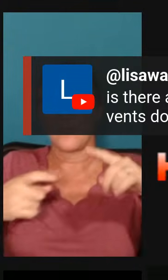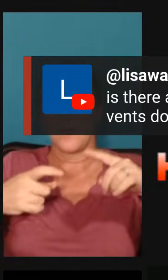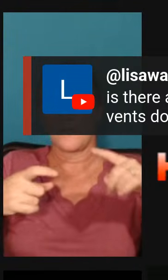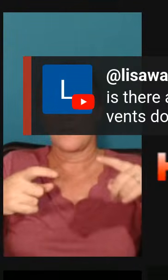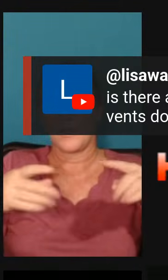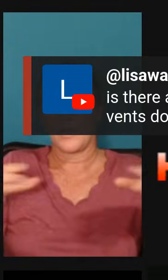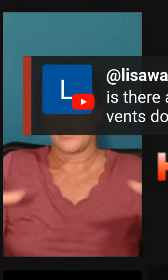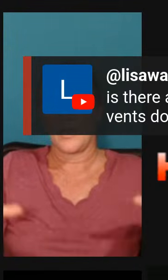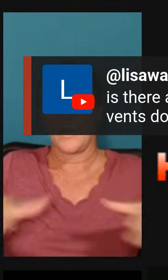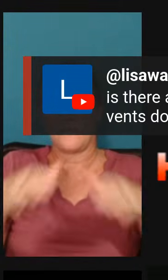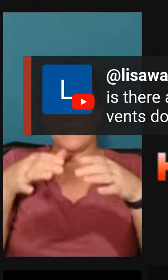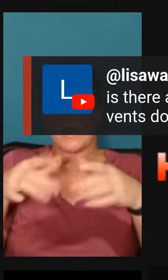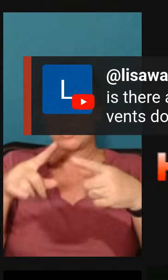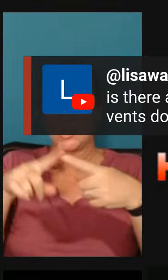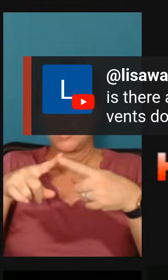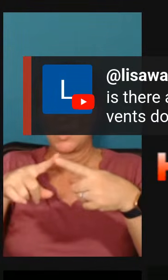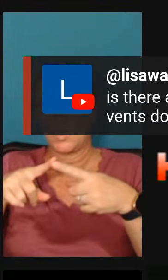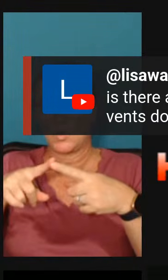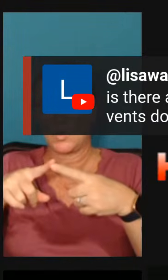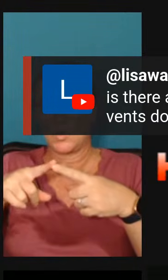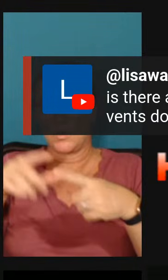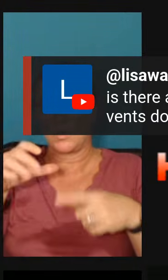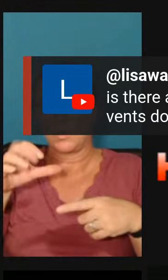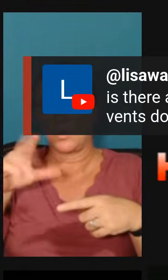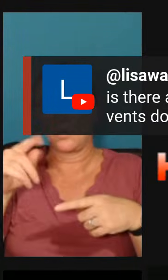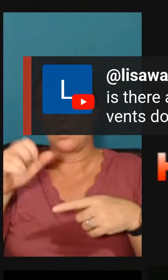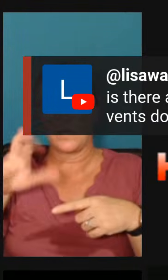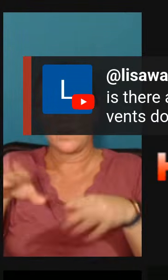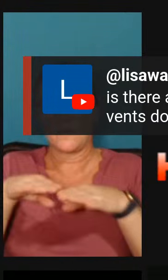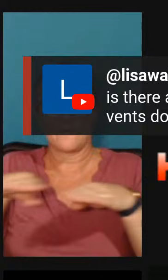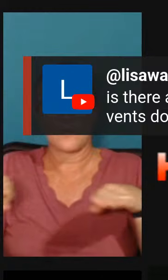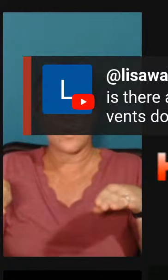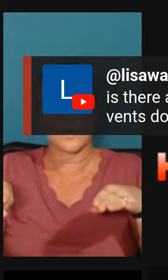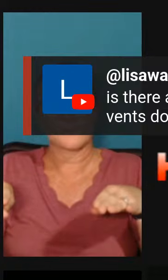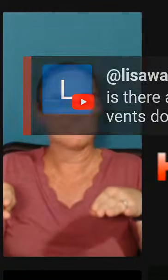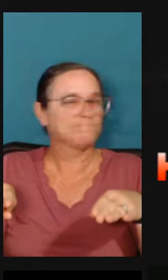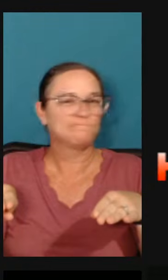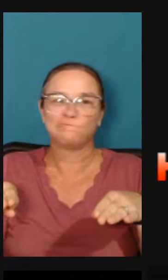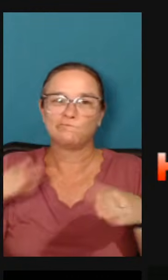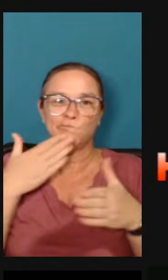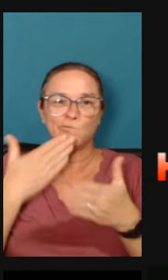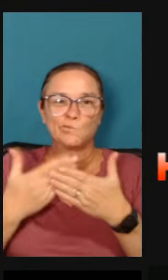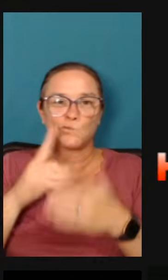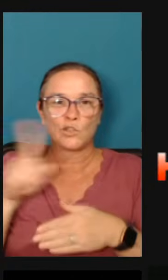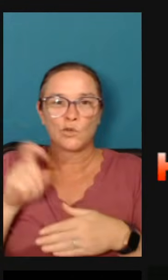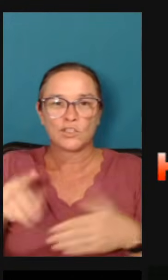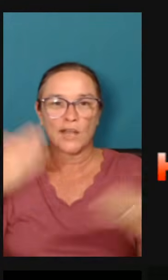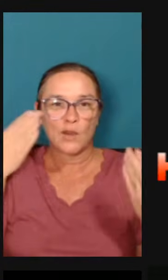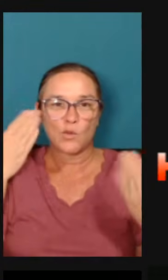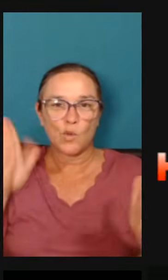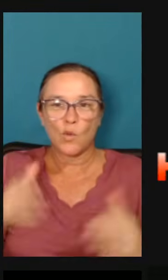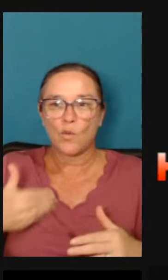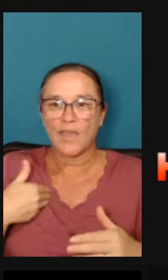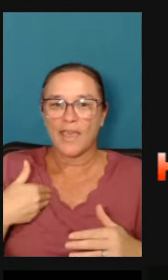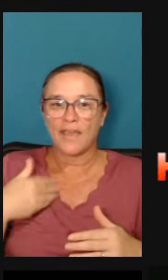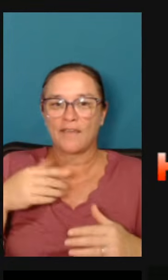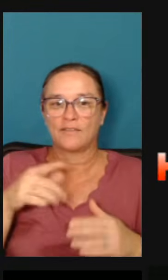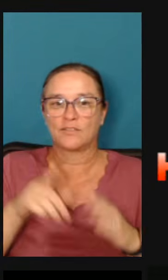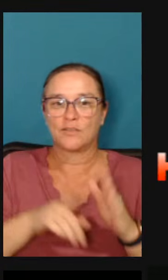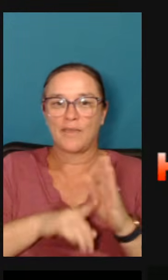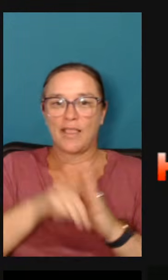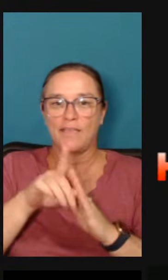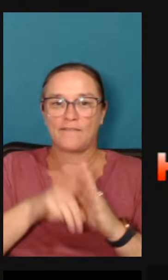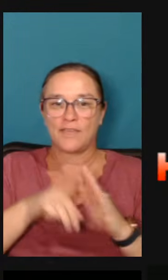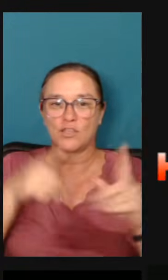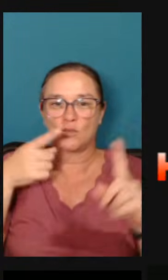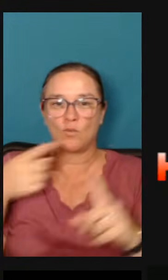Oh, that's a great question. I don't know what the slope would be. We do have some elevation points, so we maybe could calculate